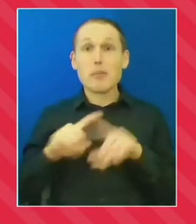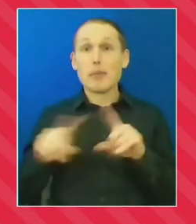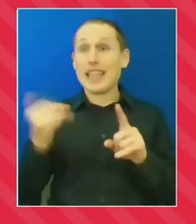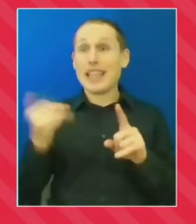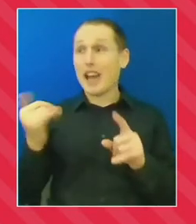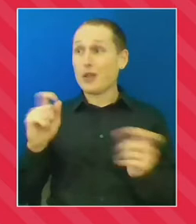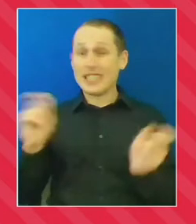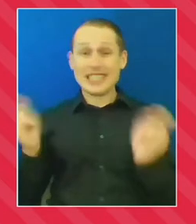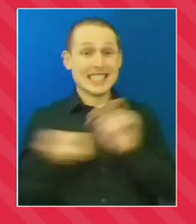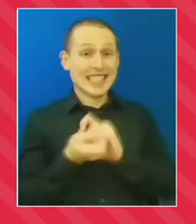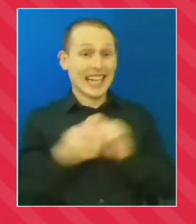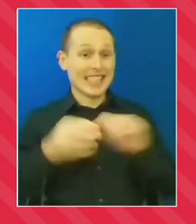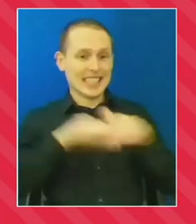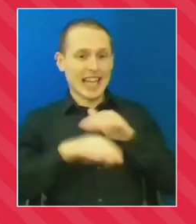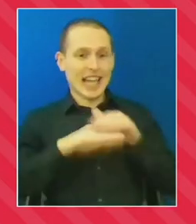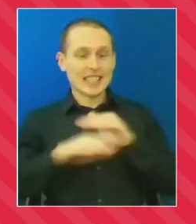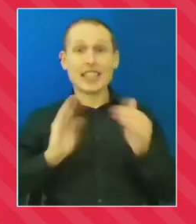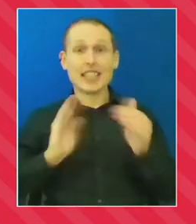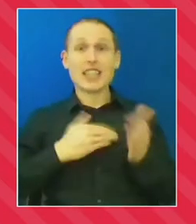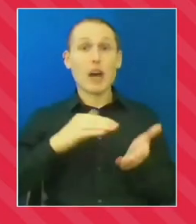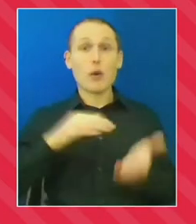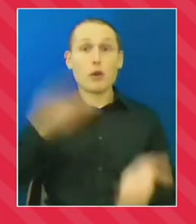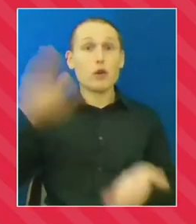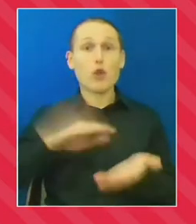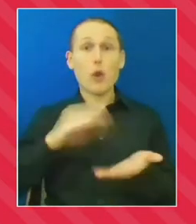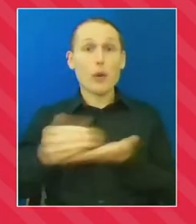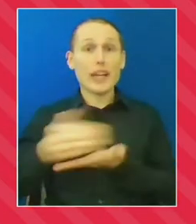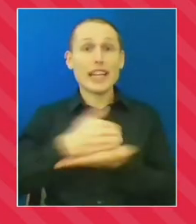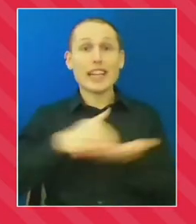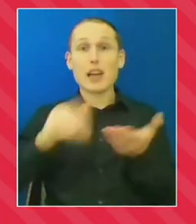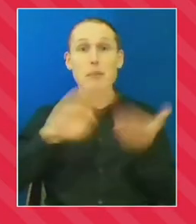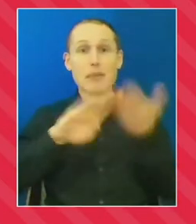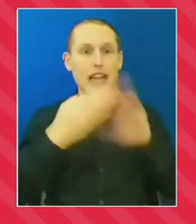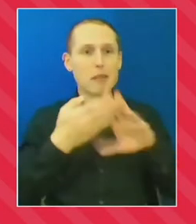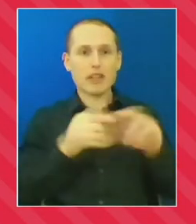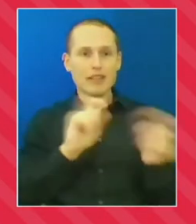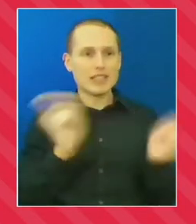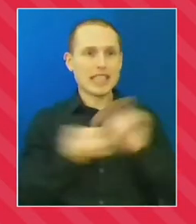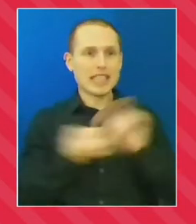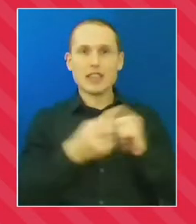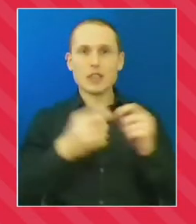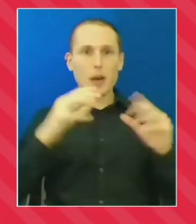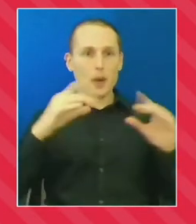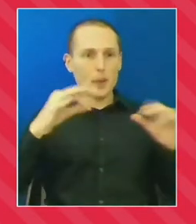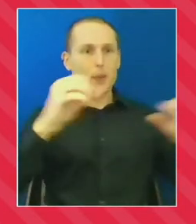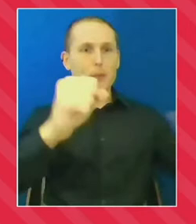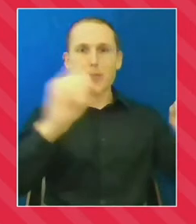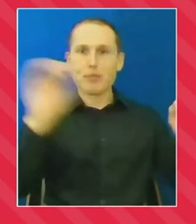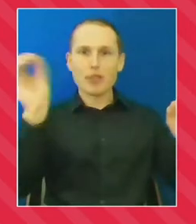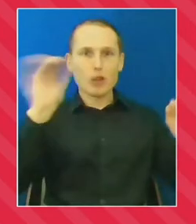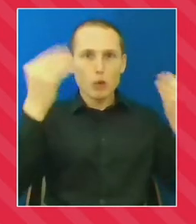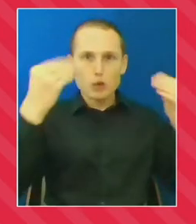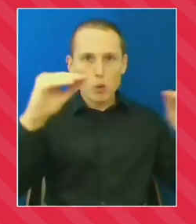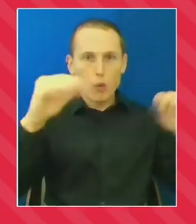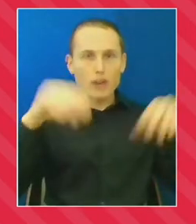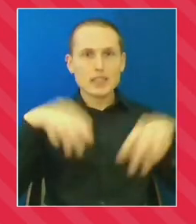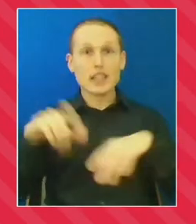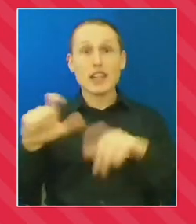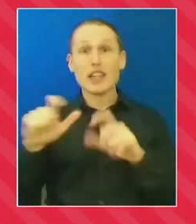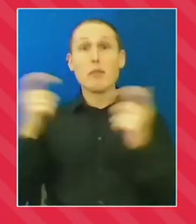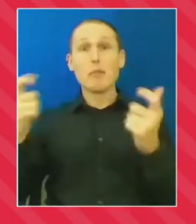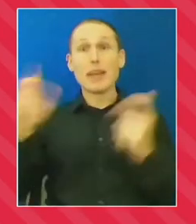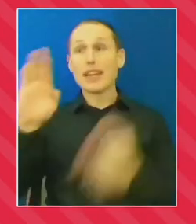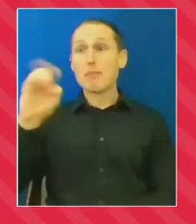our neighborhoods have been turned inside out. Grocery stores have disappeared. Big box stores don't You know, they don't come